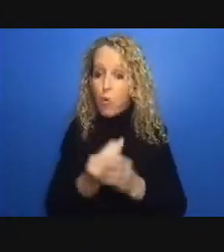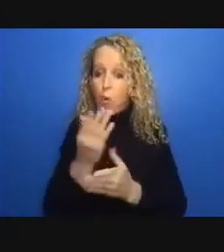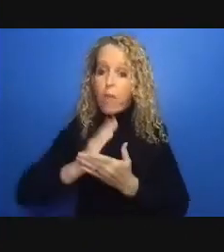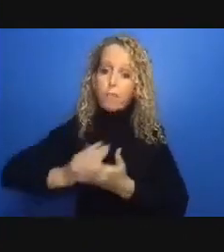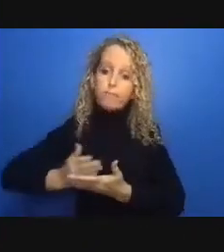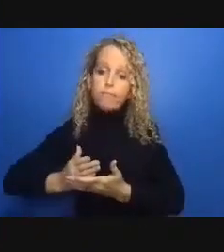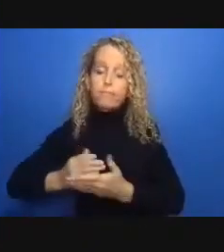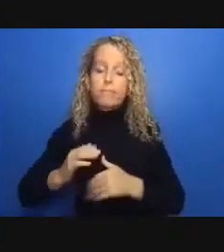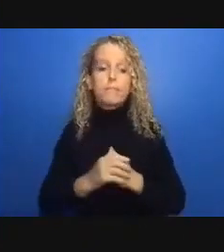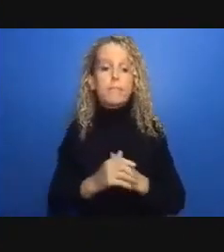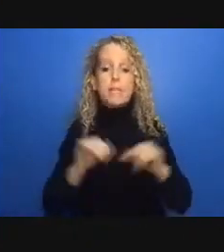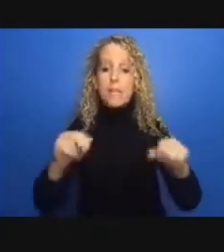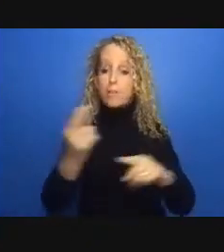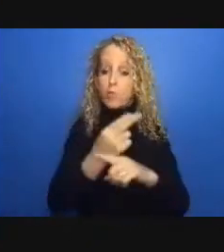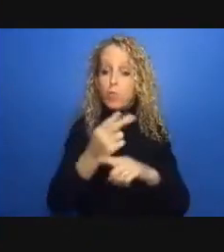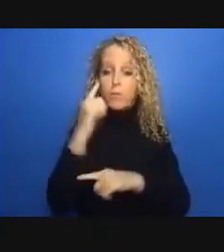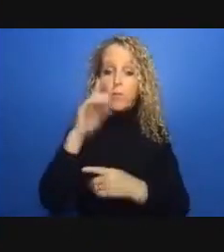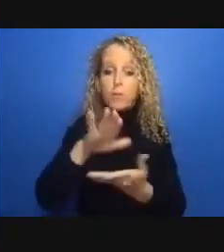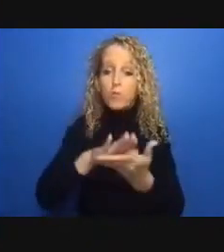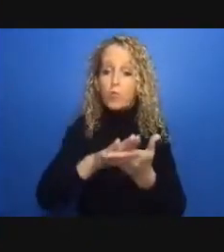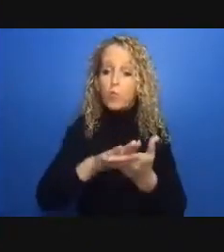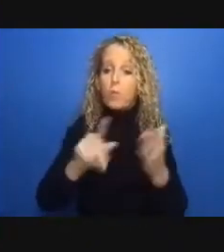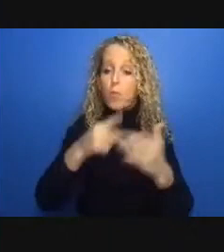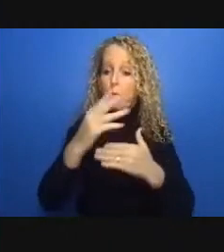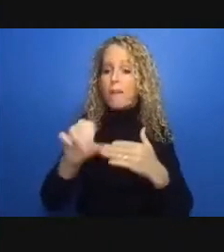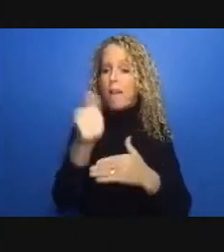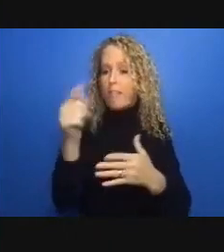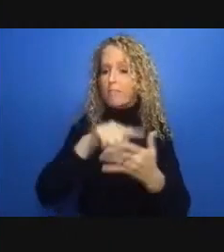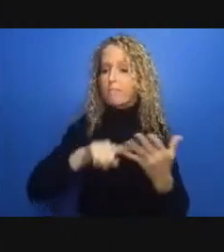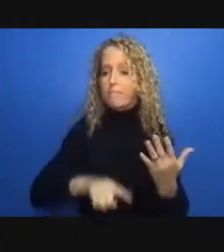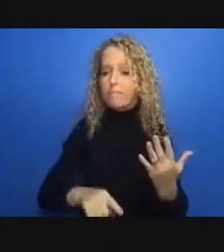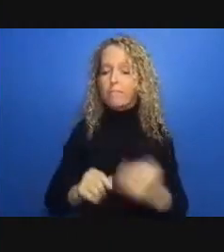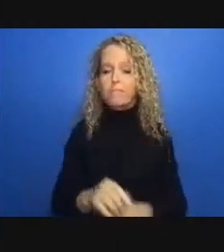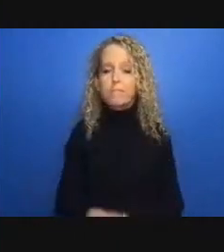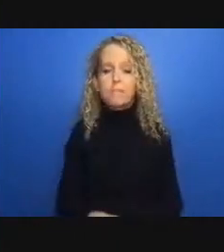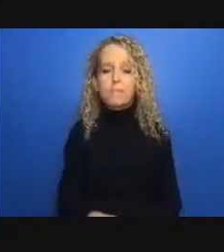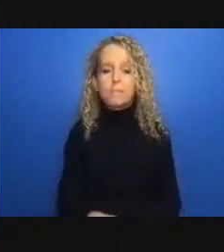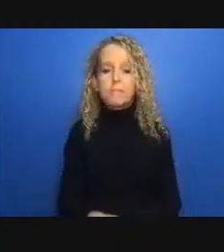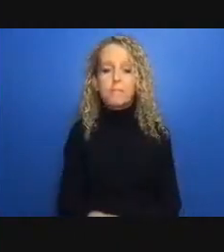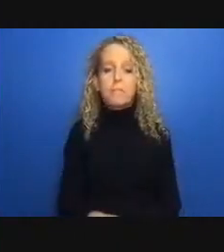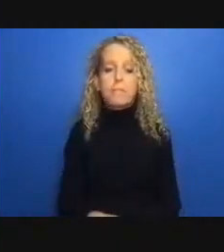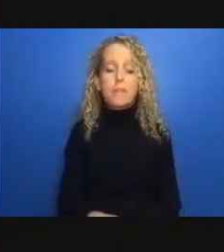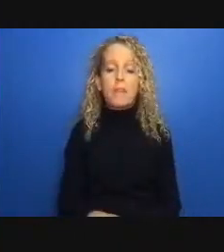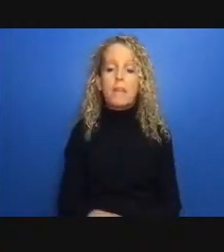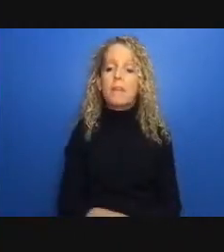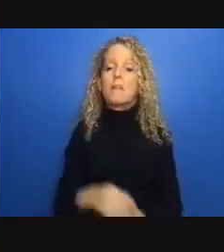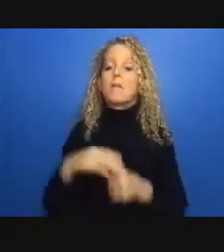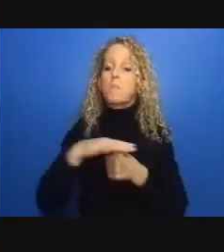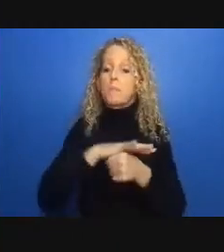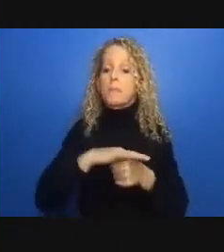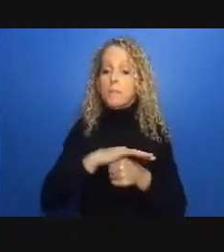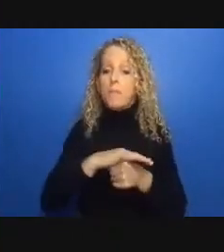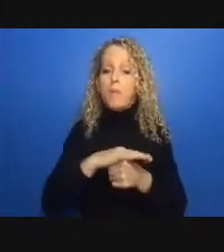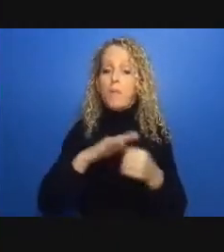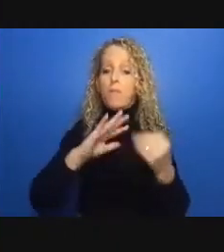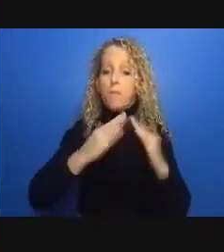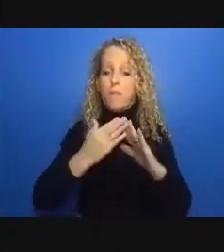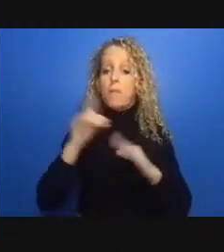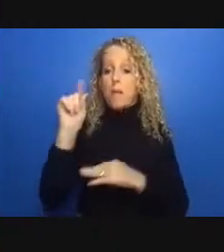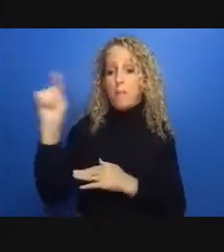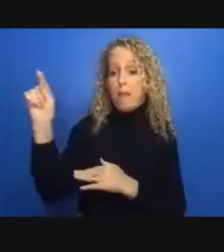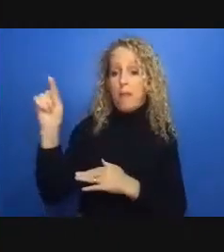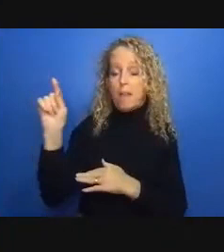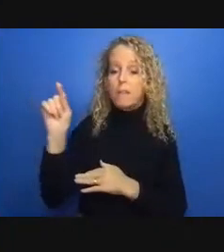school programs and other initiatives. The municipal government also could contribute by easing restrictions